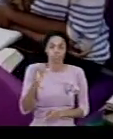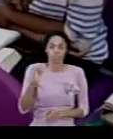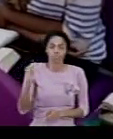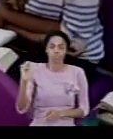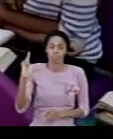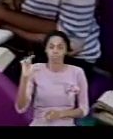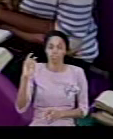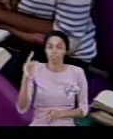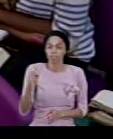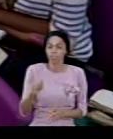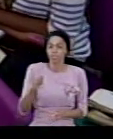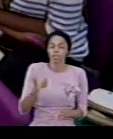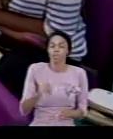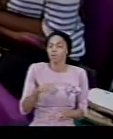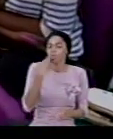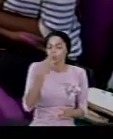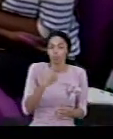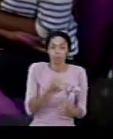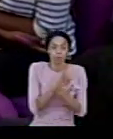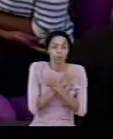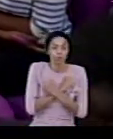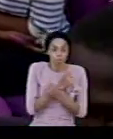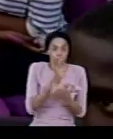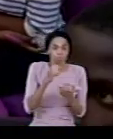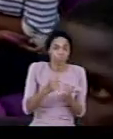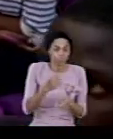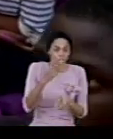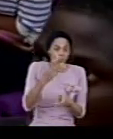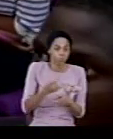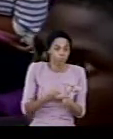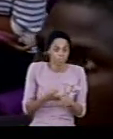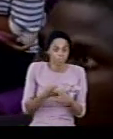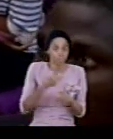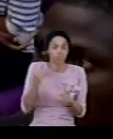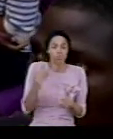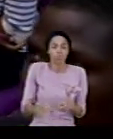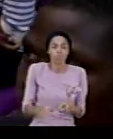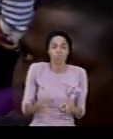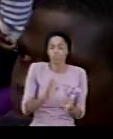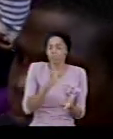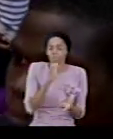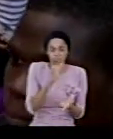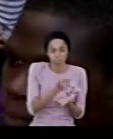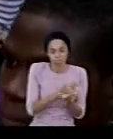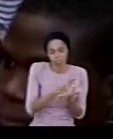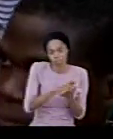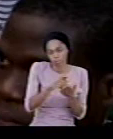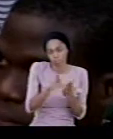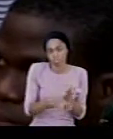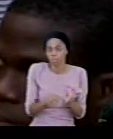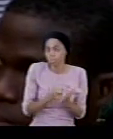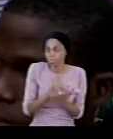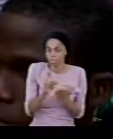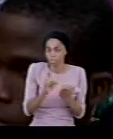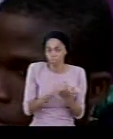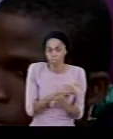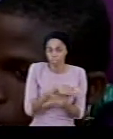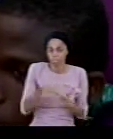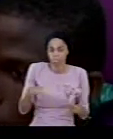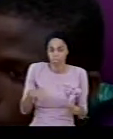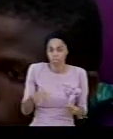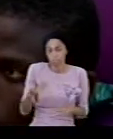who loved the wages of unrighteousness. That's a lawless man. He loved